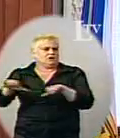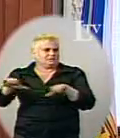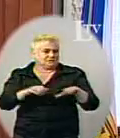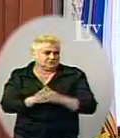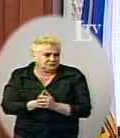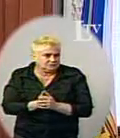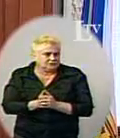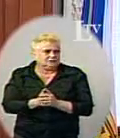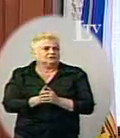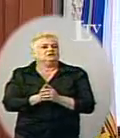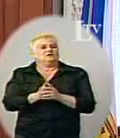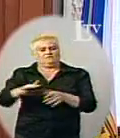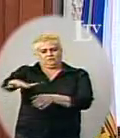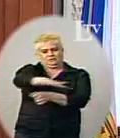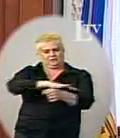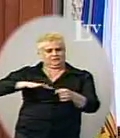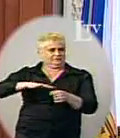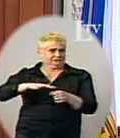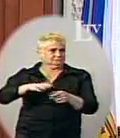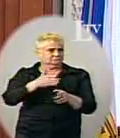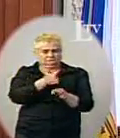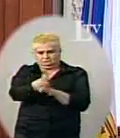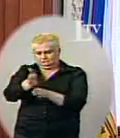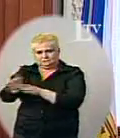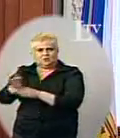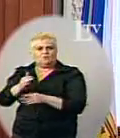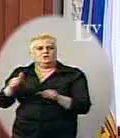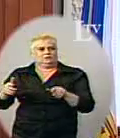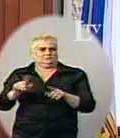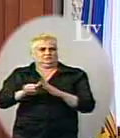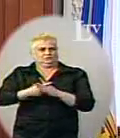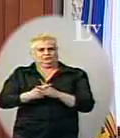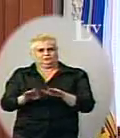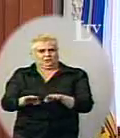for the funeral sector will be introduced in the fall.